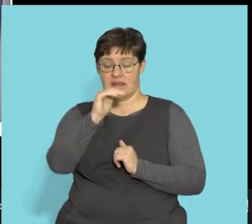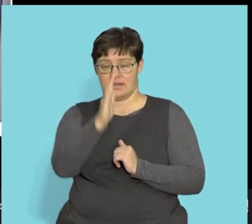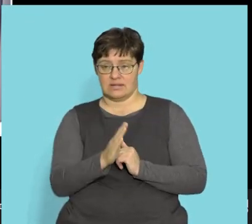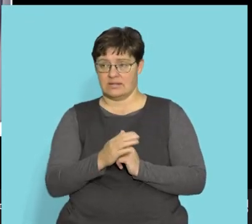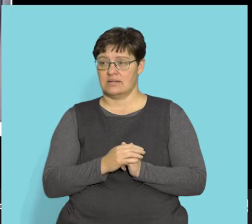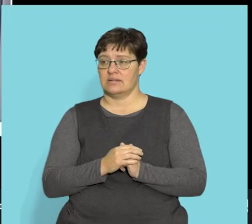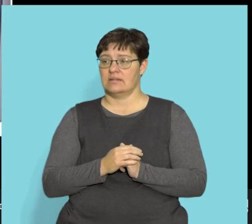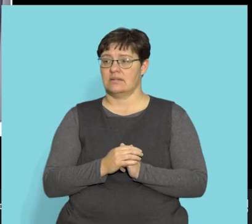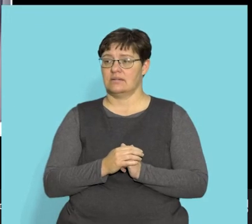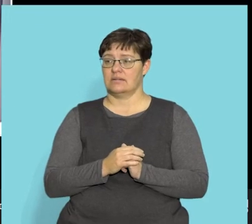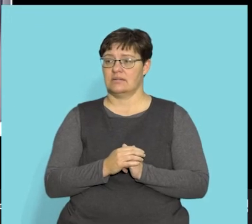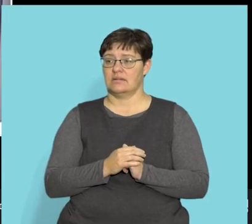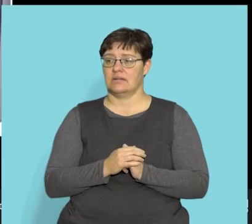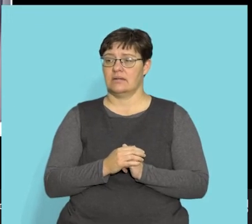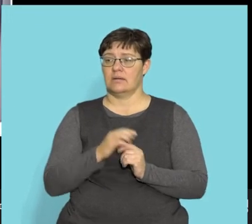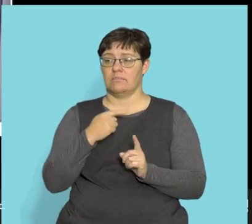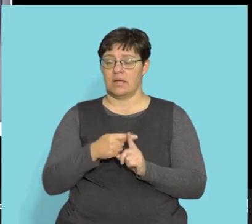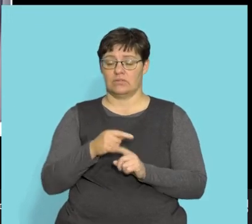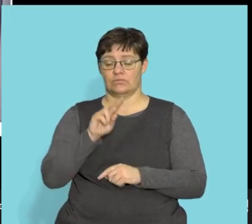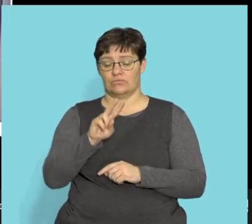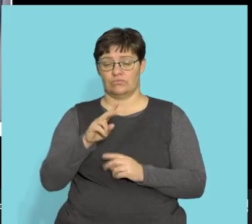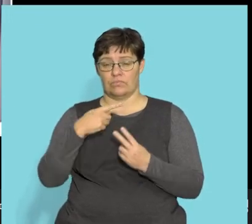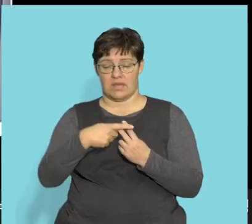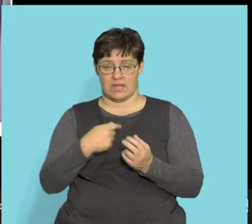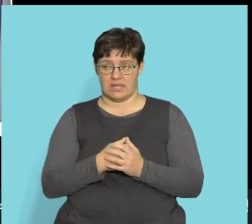9, plus 2 pi